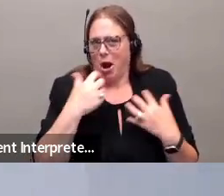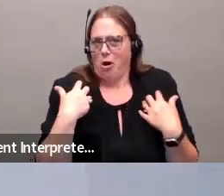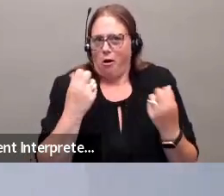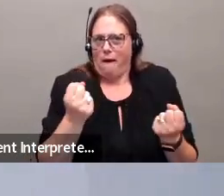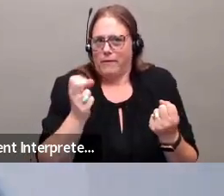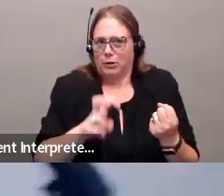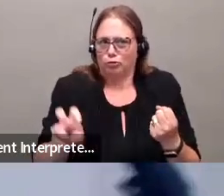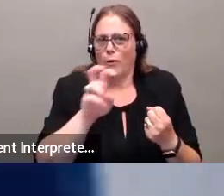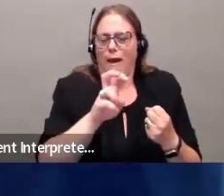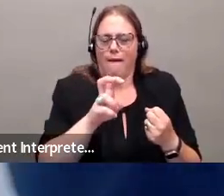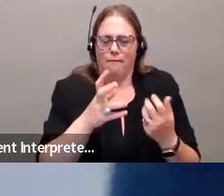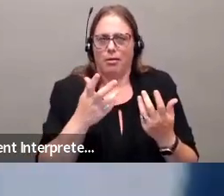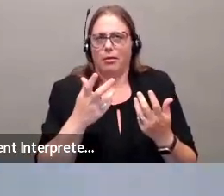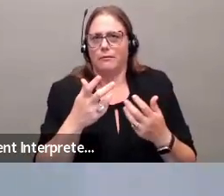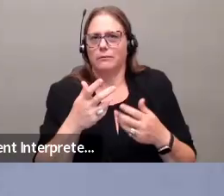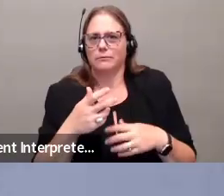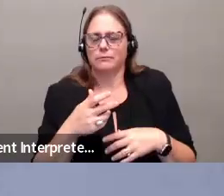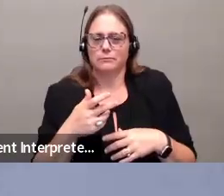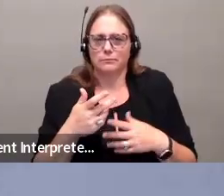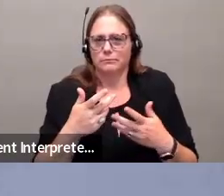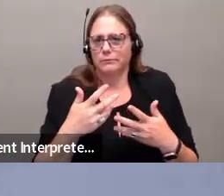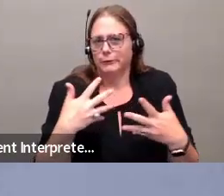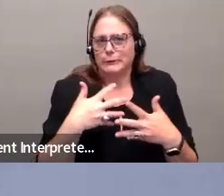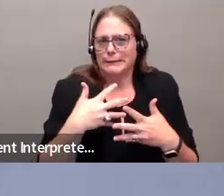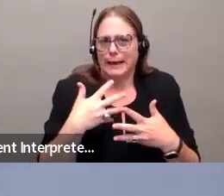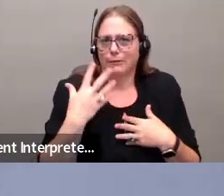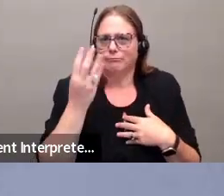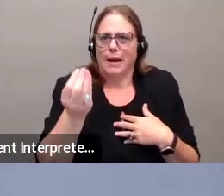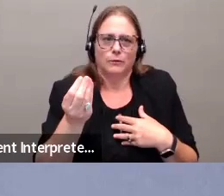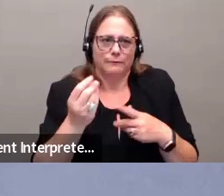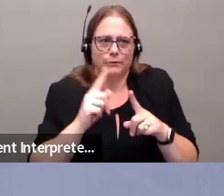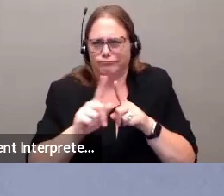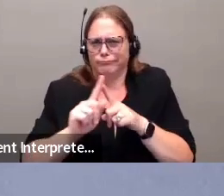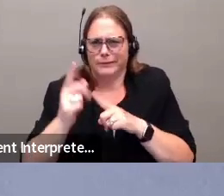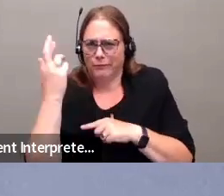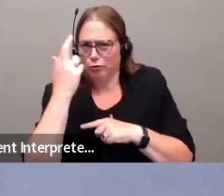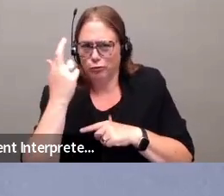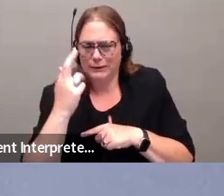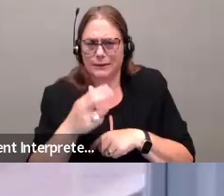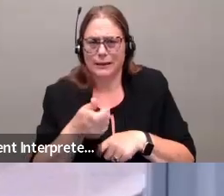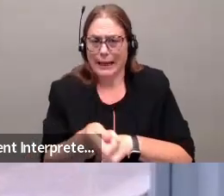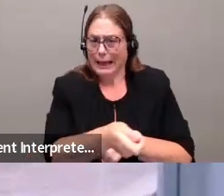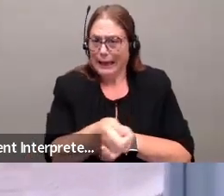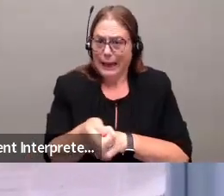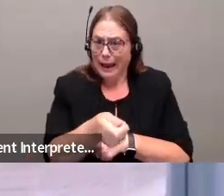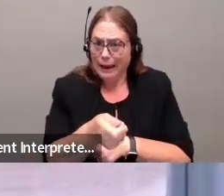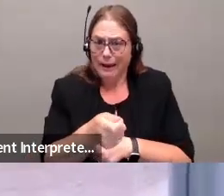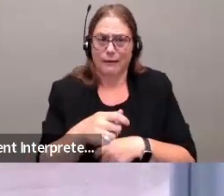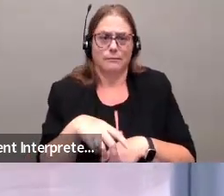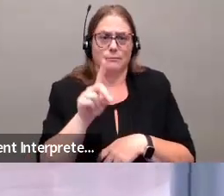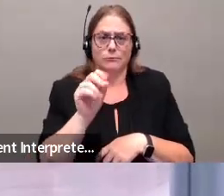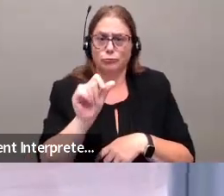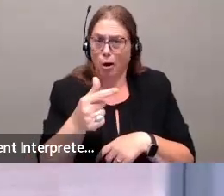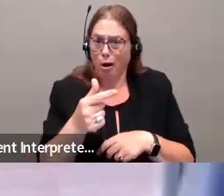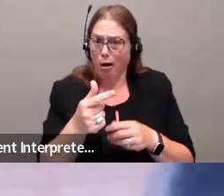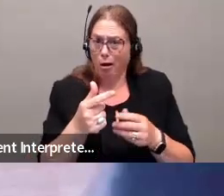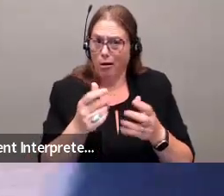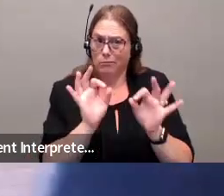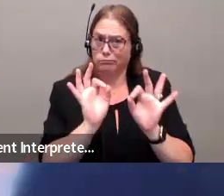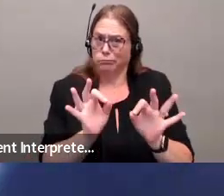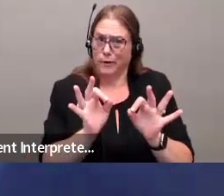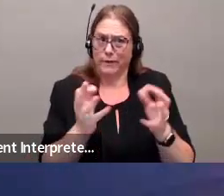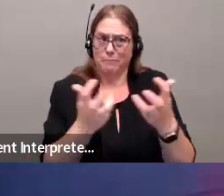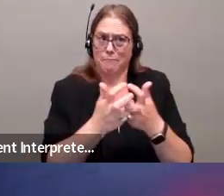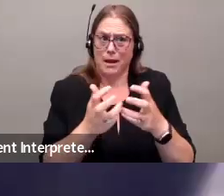there and navigate their communities for many reasons. A cane and a dog is not a solution for everybody, and